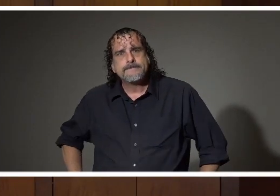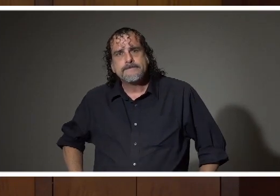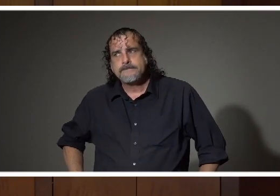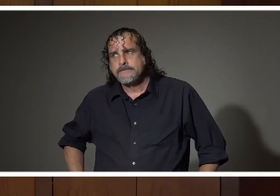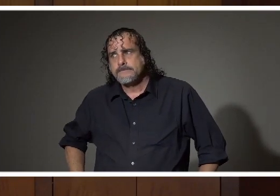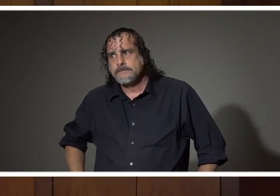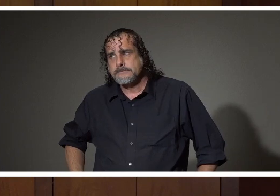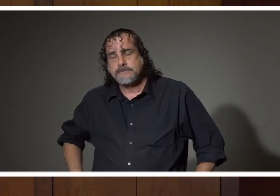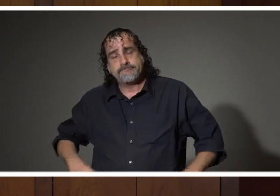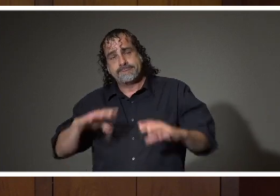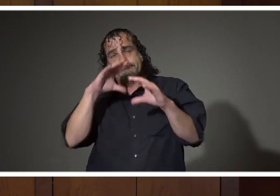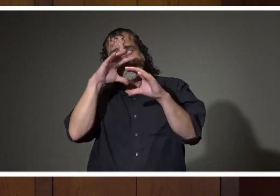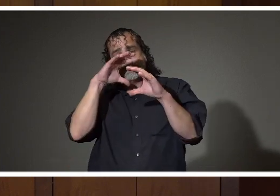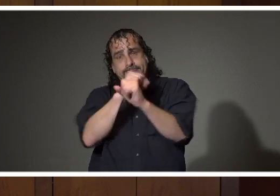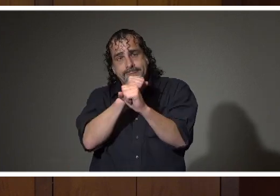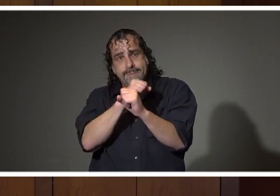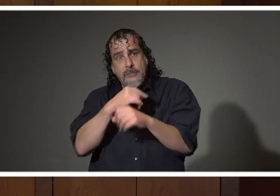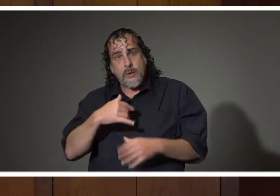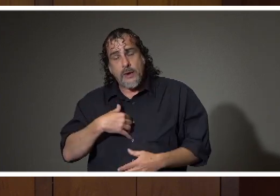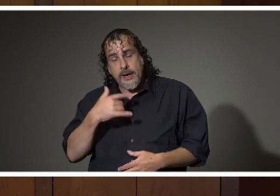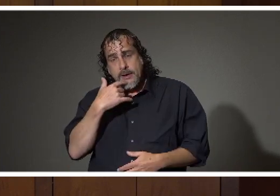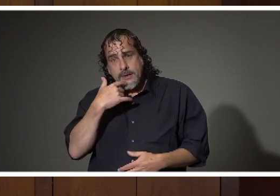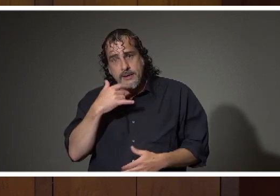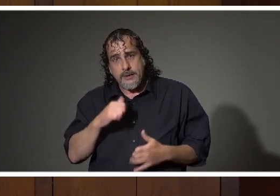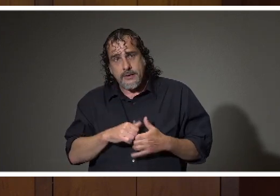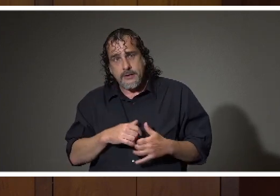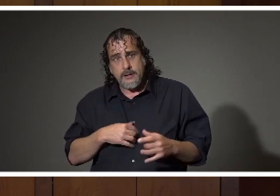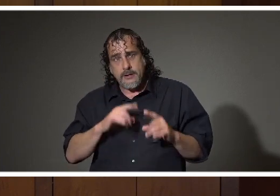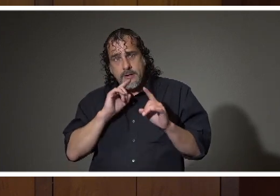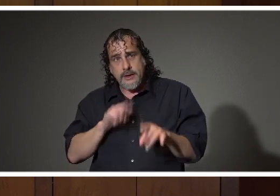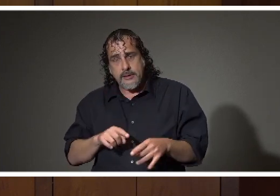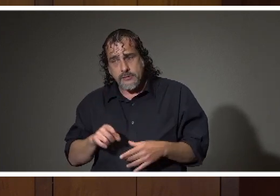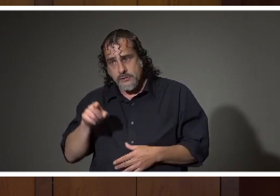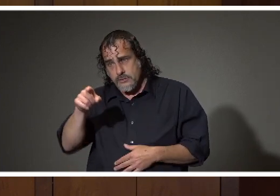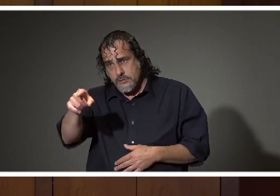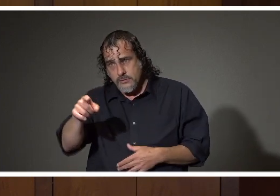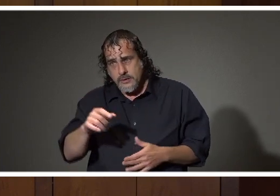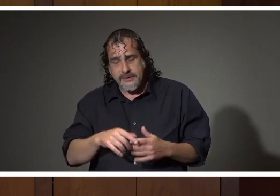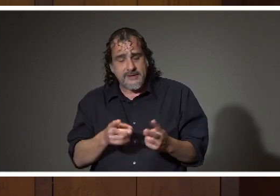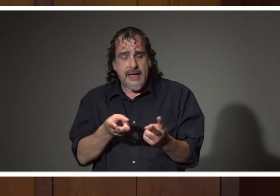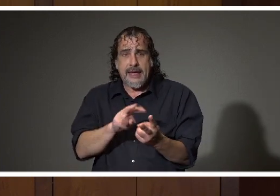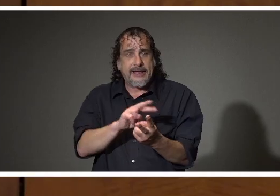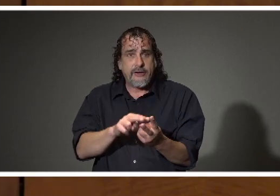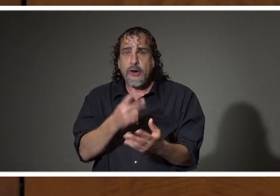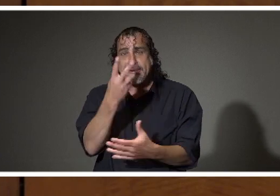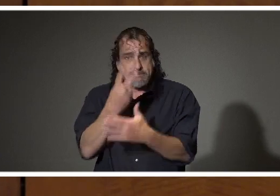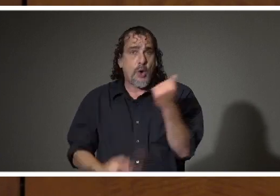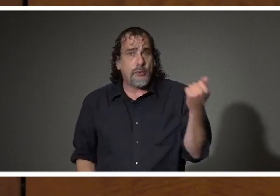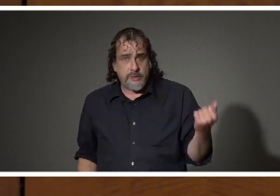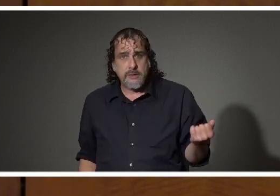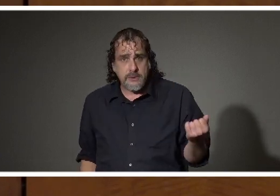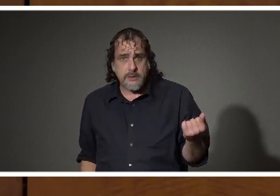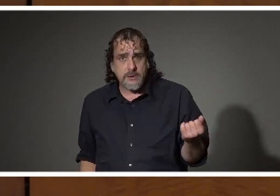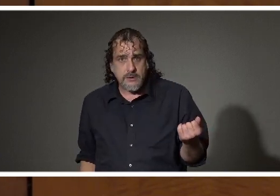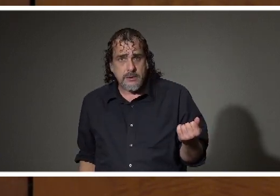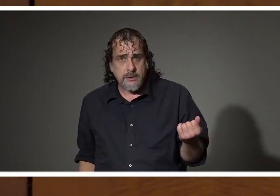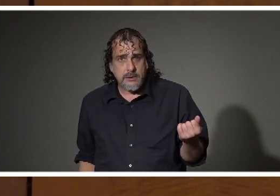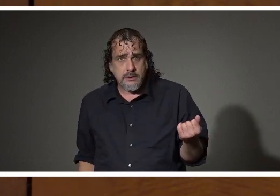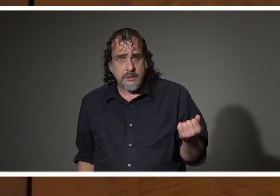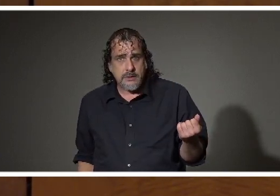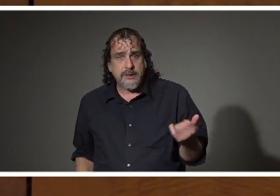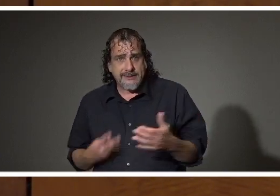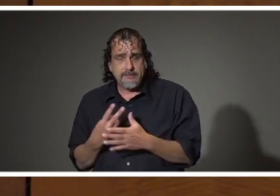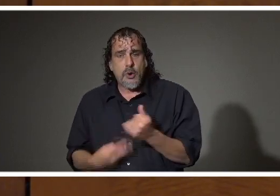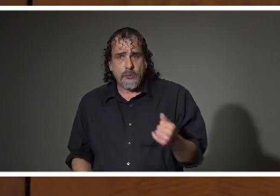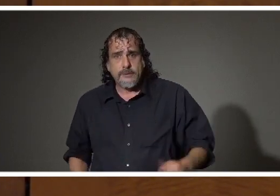So in short, what I would say is much like the answer to Courtney Ann earlier, it's not either or, it's both and so it's a little of